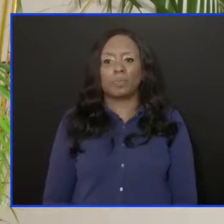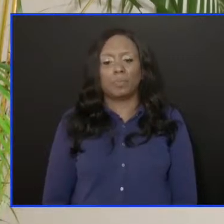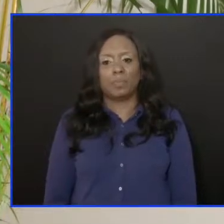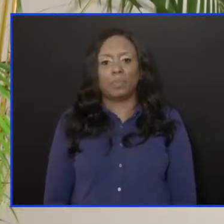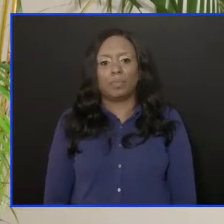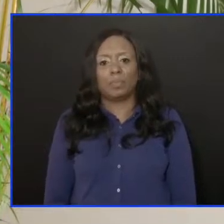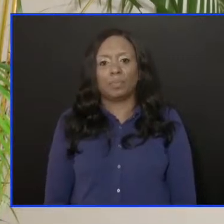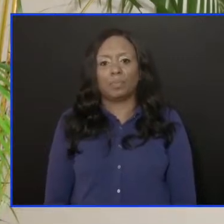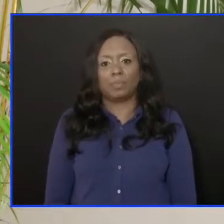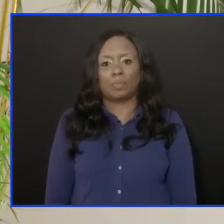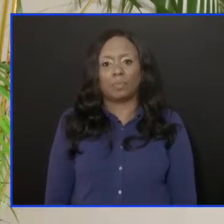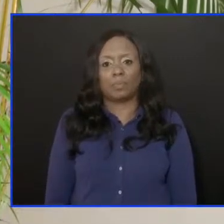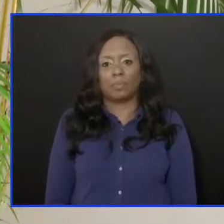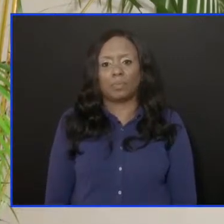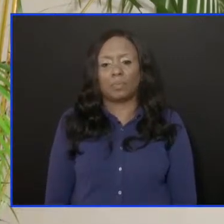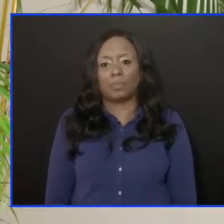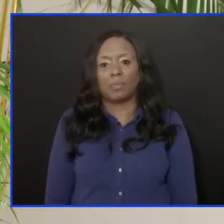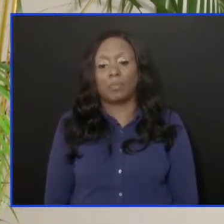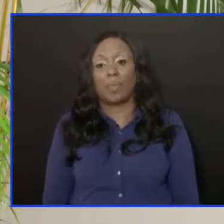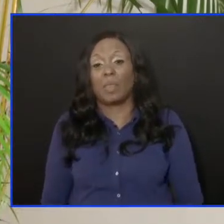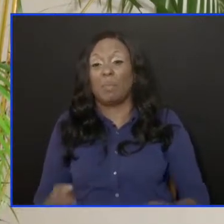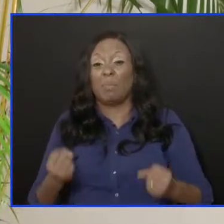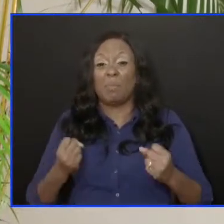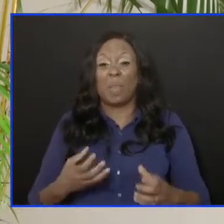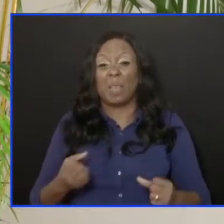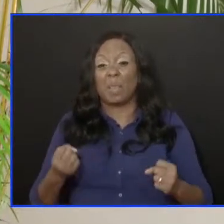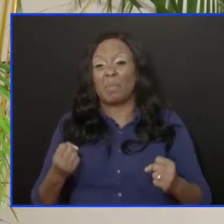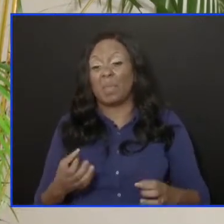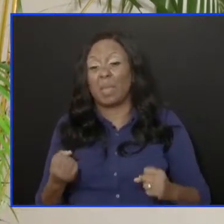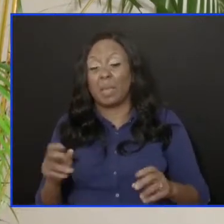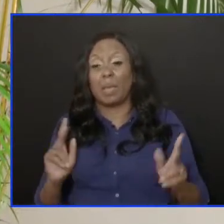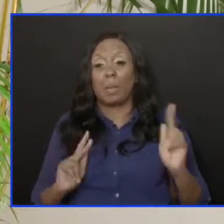of persons within home isolation, the